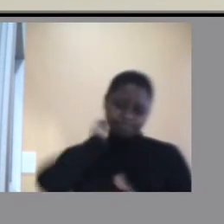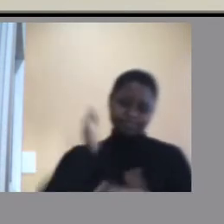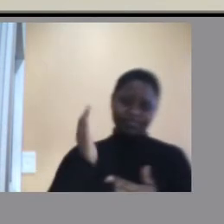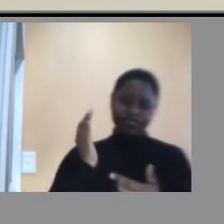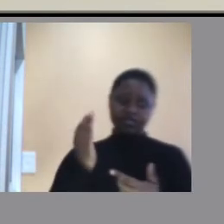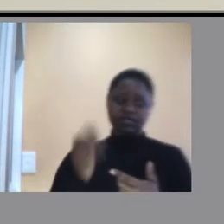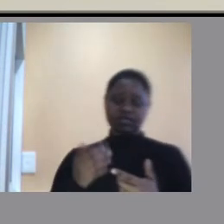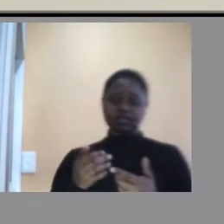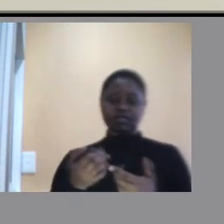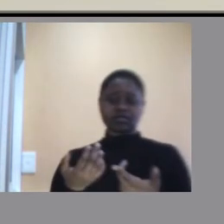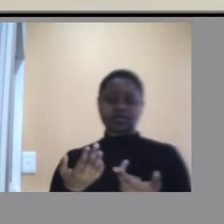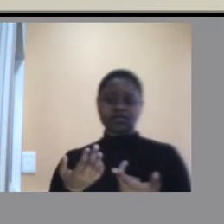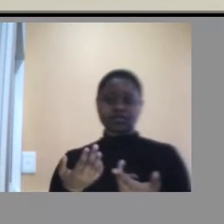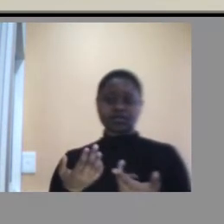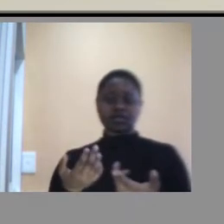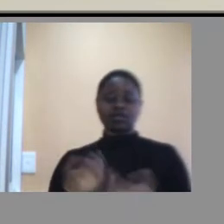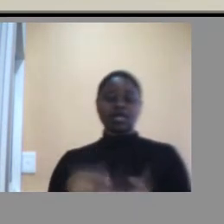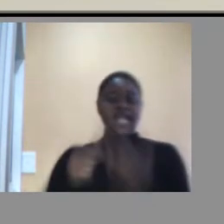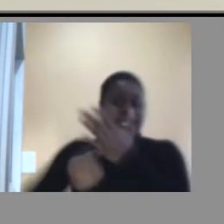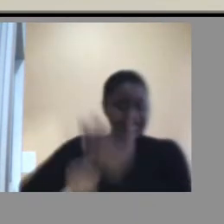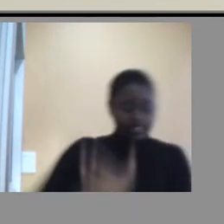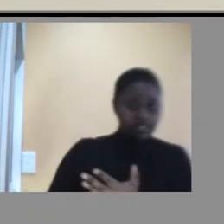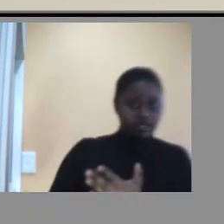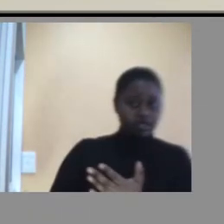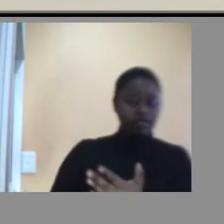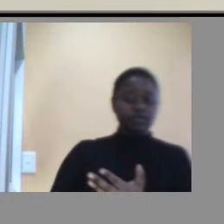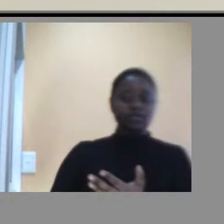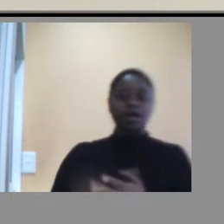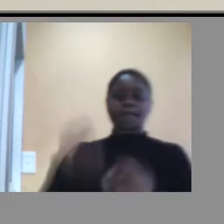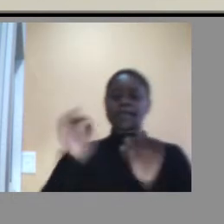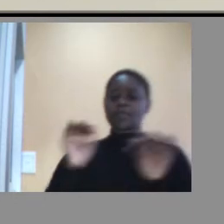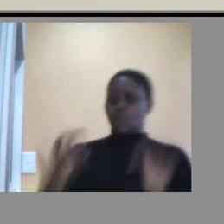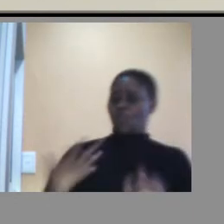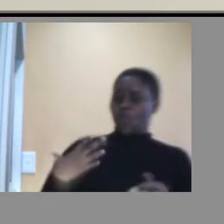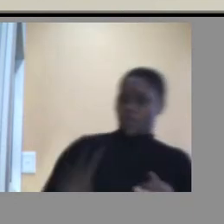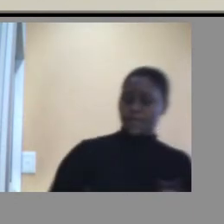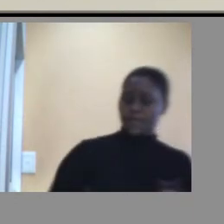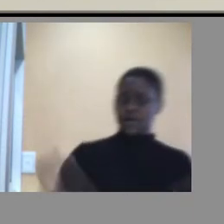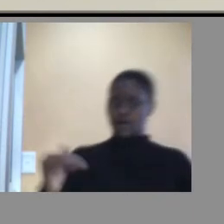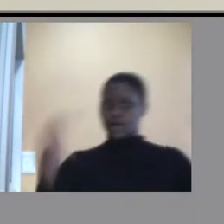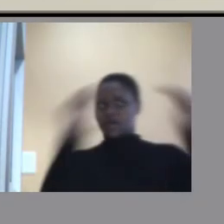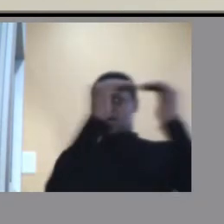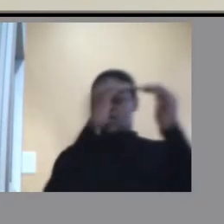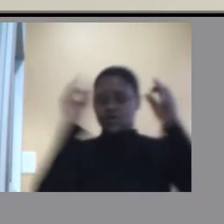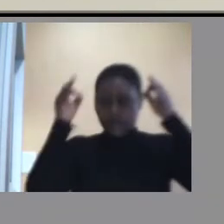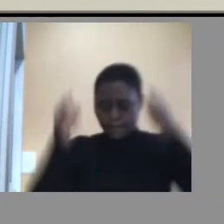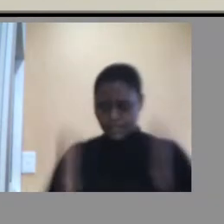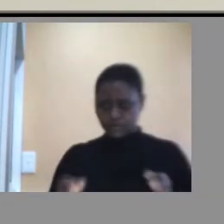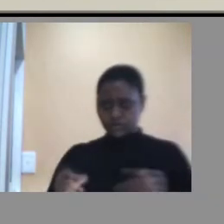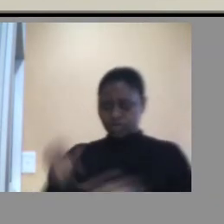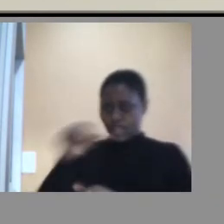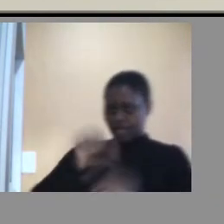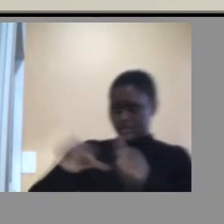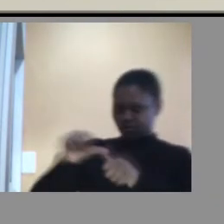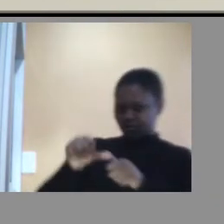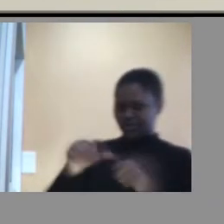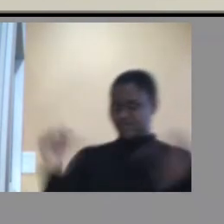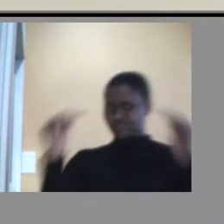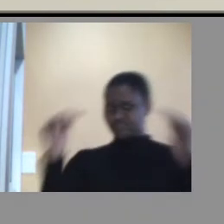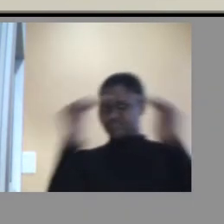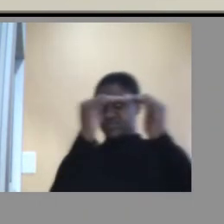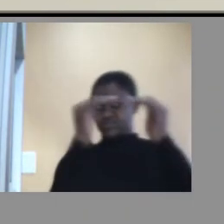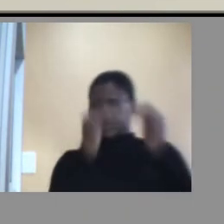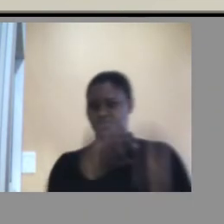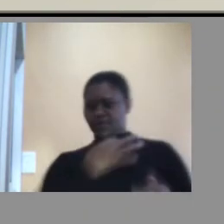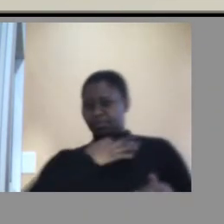significance that in granting the vanquished Boer equal politically and socially status with the British